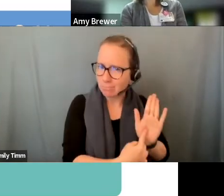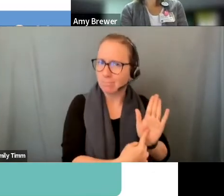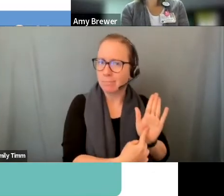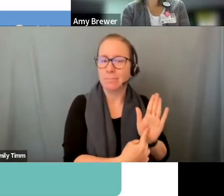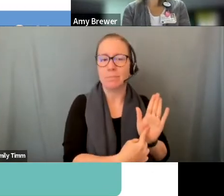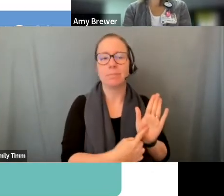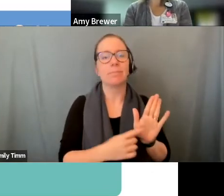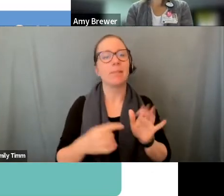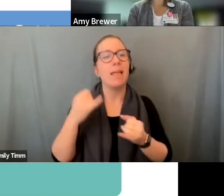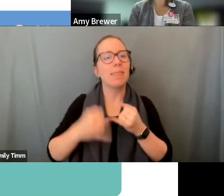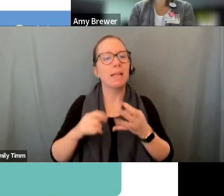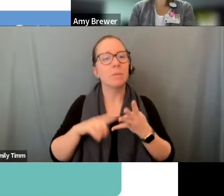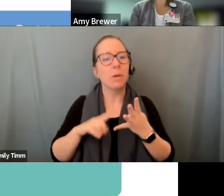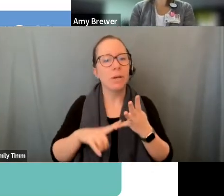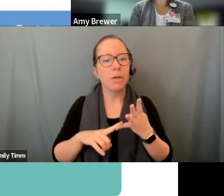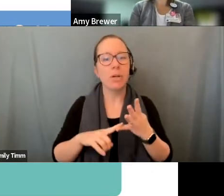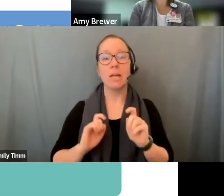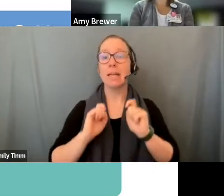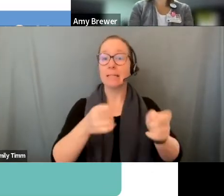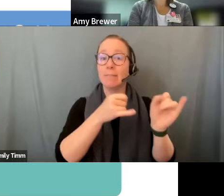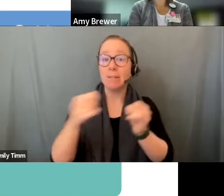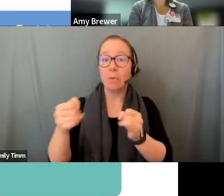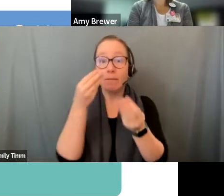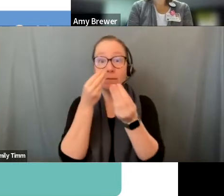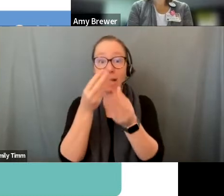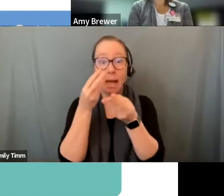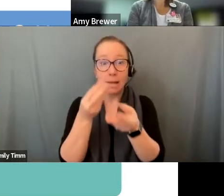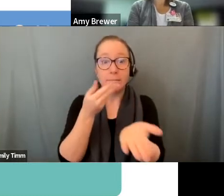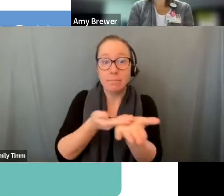The last one on the slide is really giving individuals facts about substances